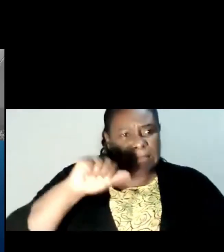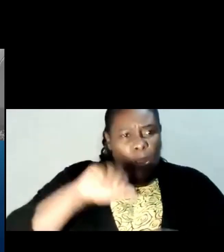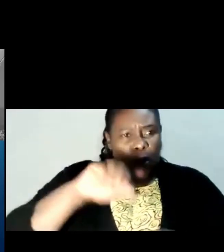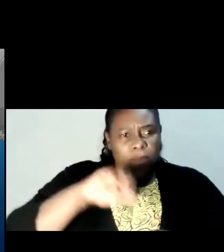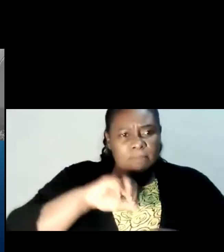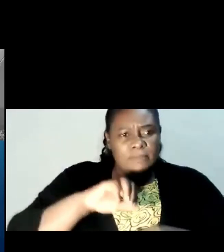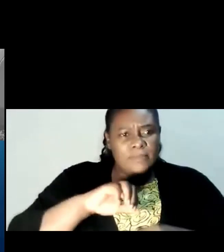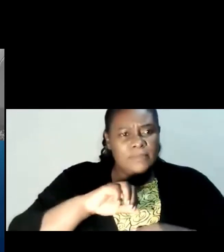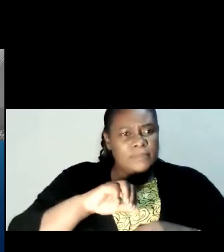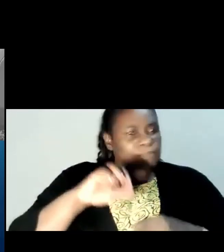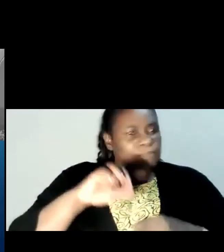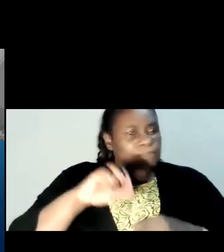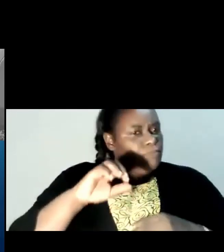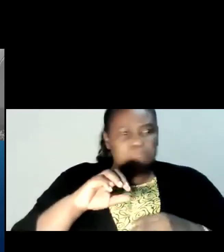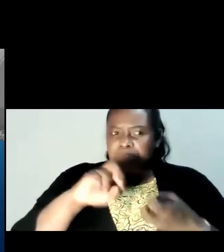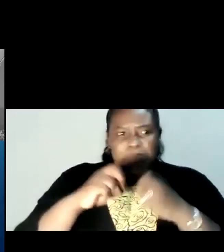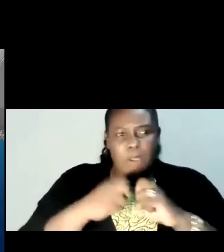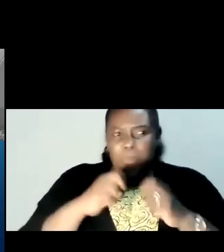live.